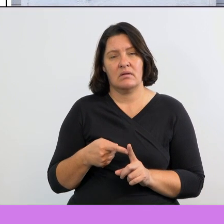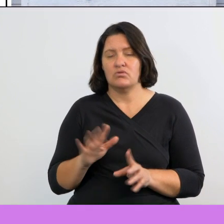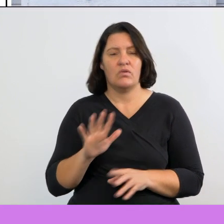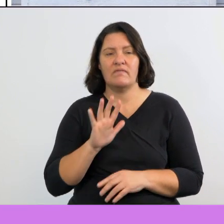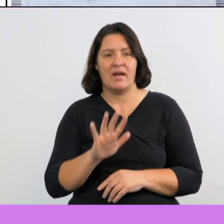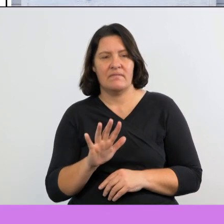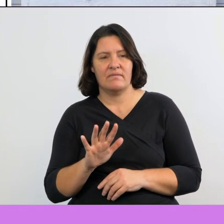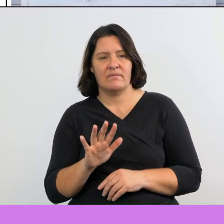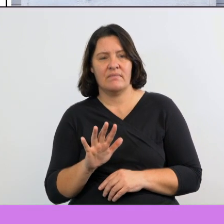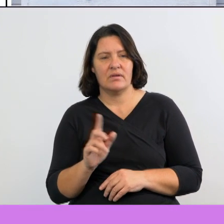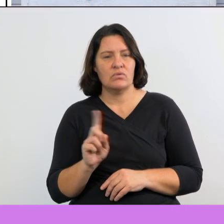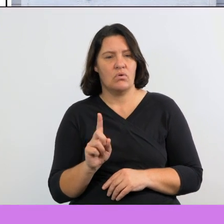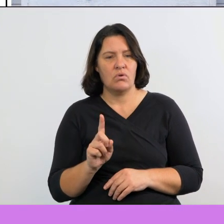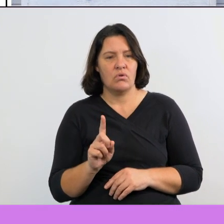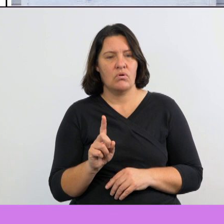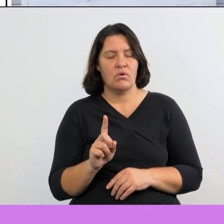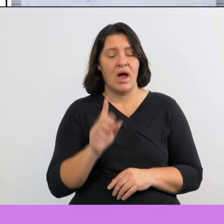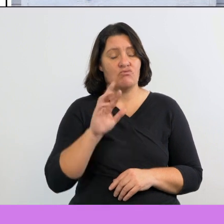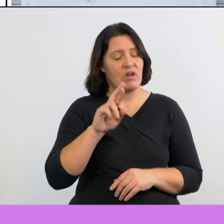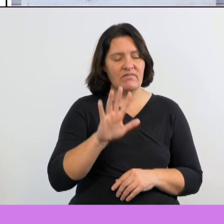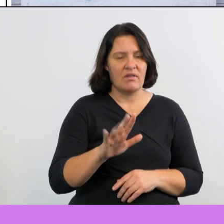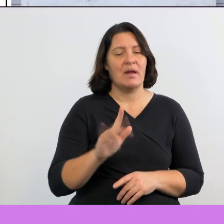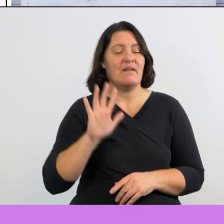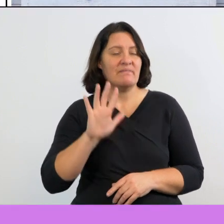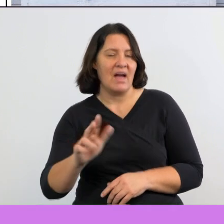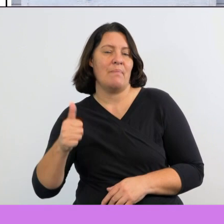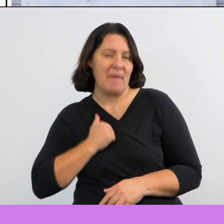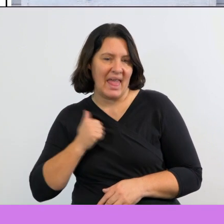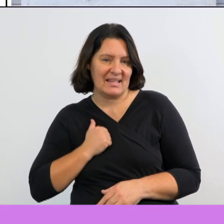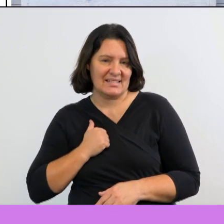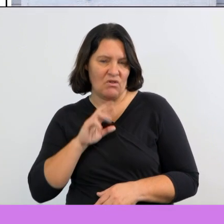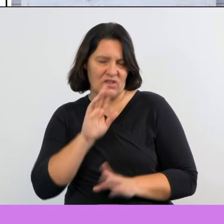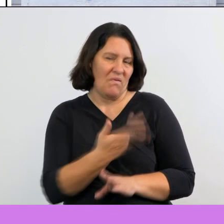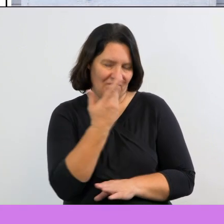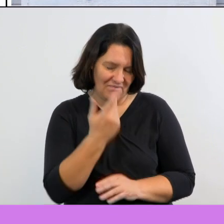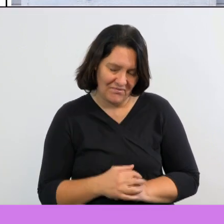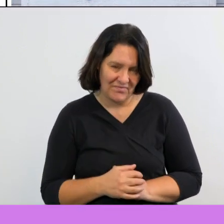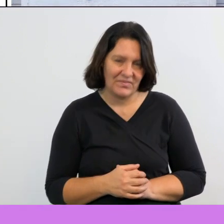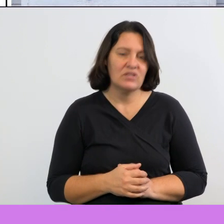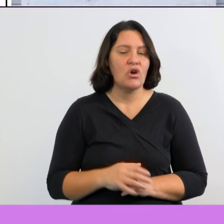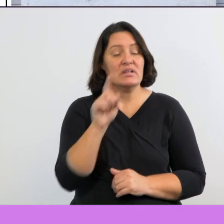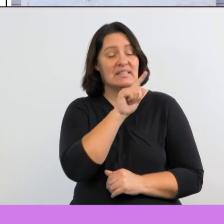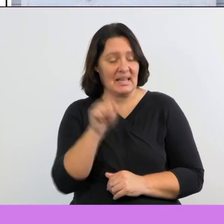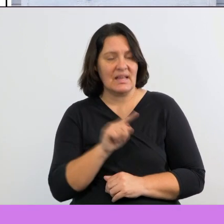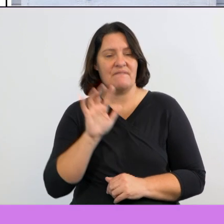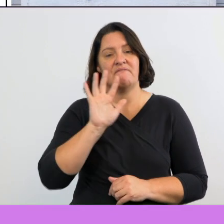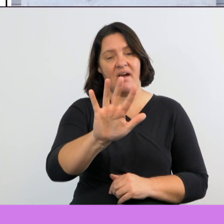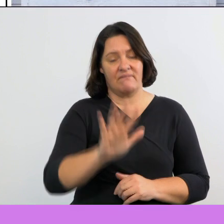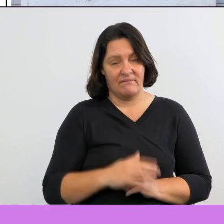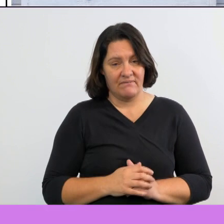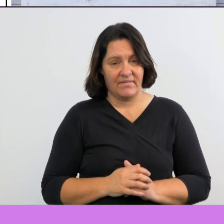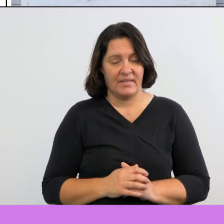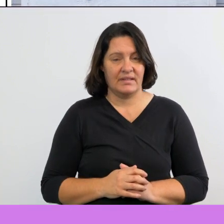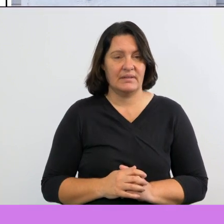that will be not 5 rand, but 5 bags. So therefore, Z is going to be 5. So I'm